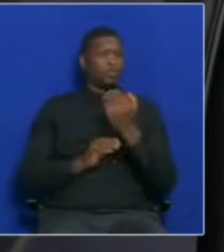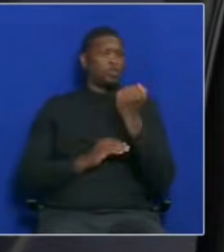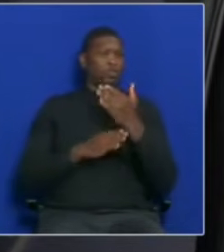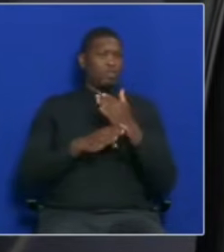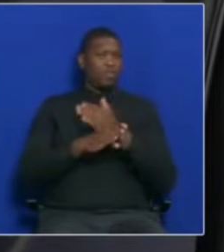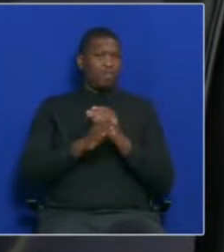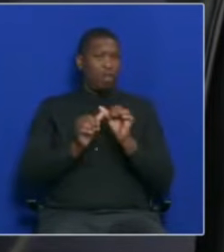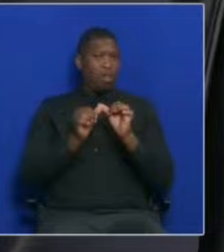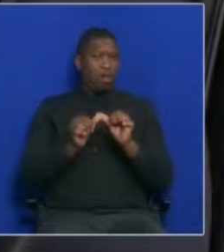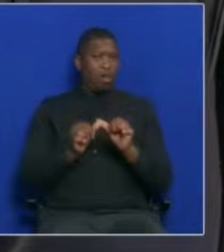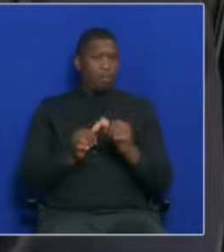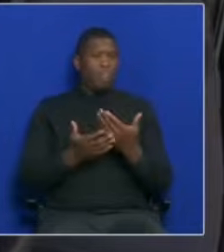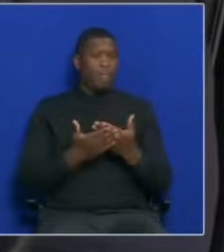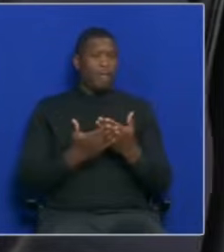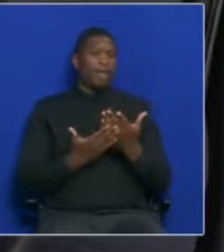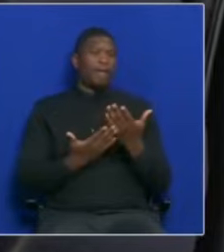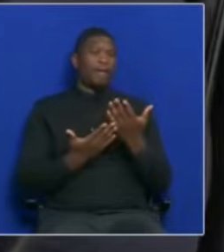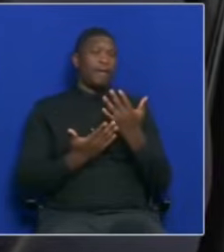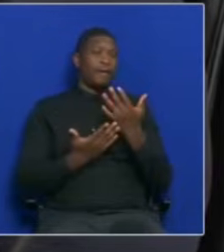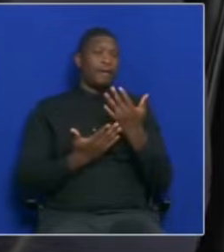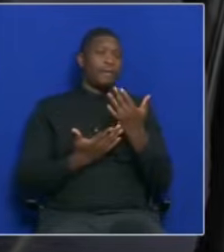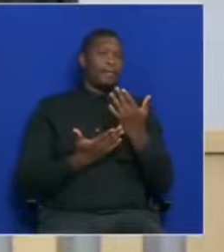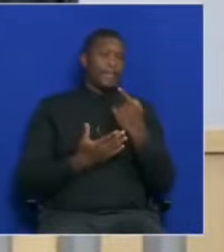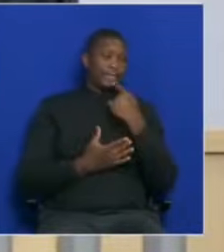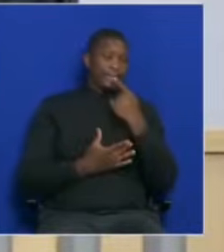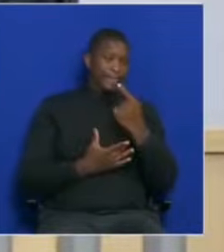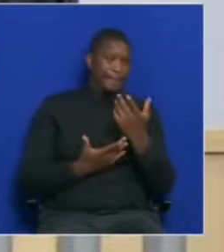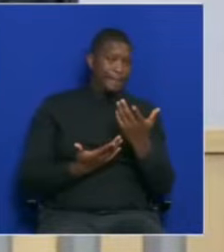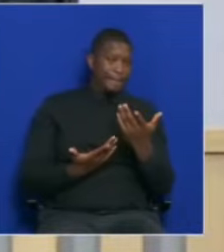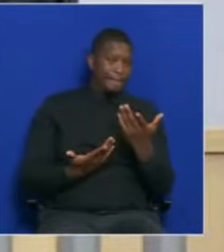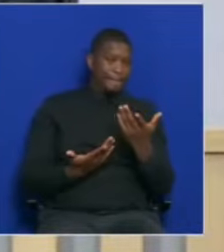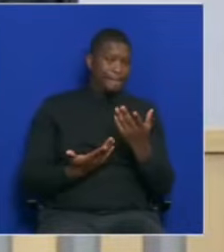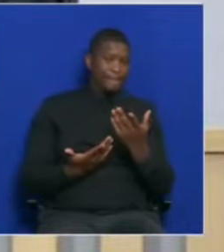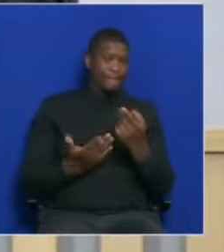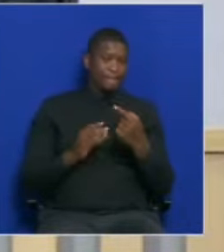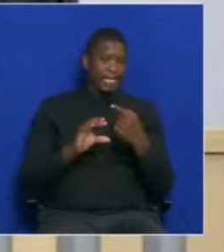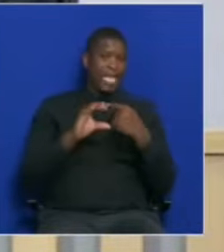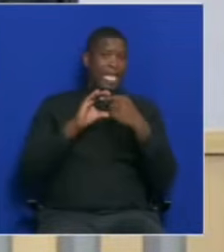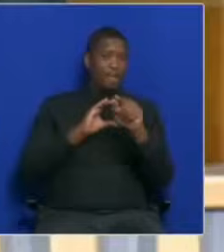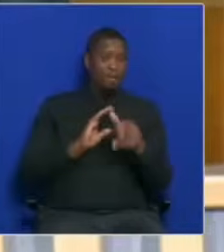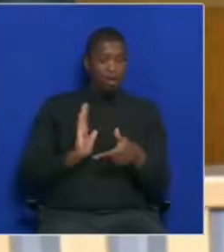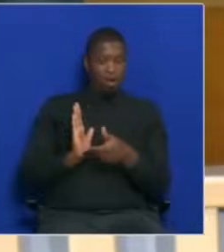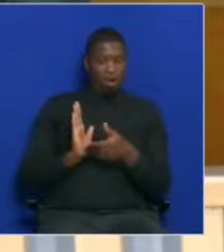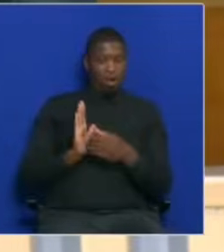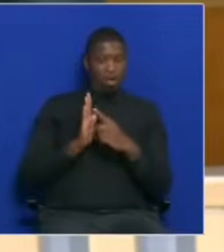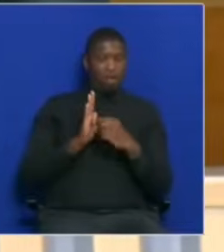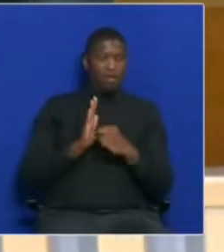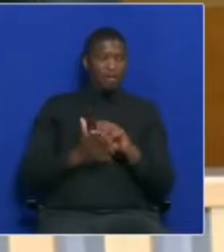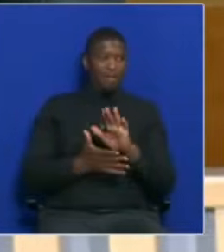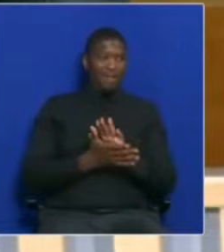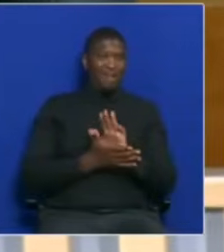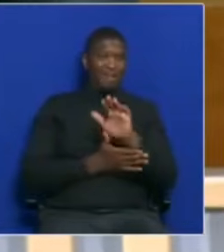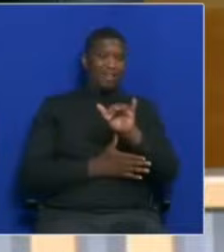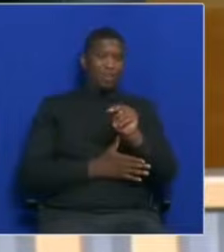say, Mr. Sesoko, that this email of the 19th of January, which is addressed to you and the